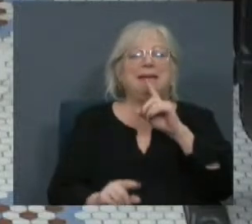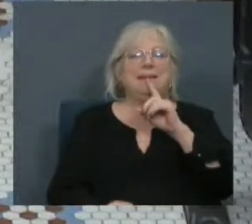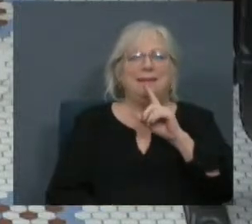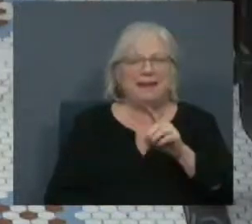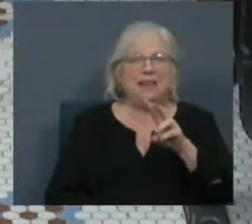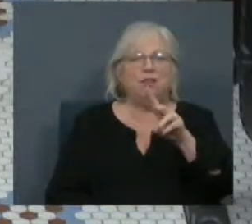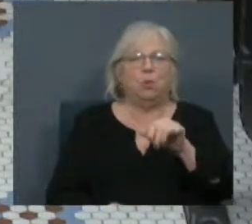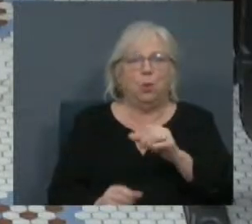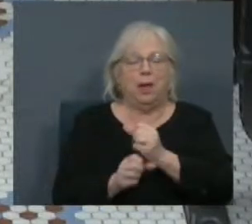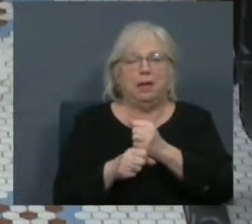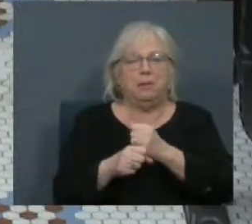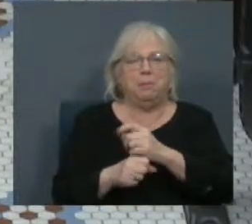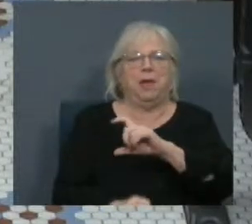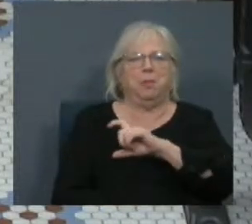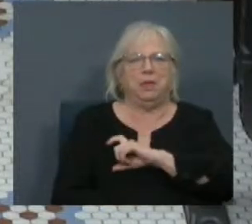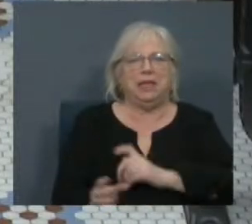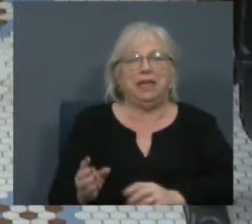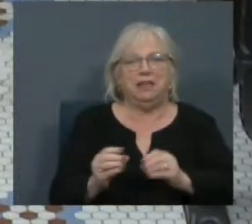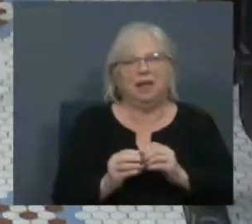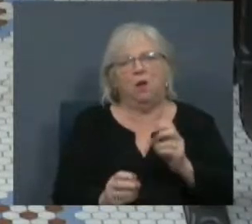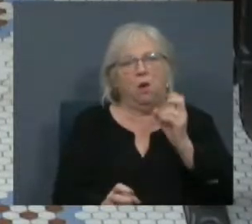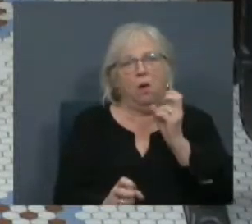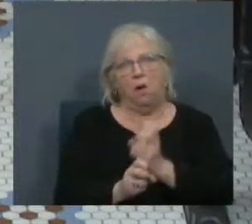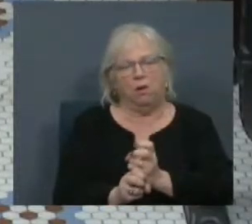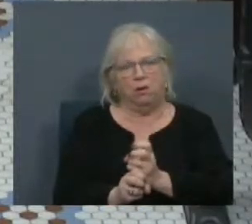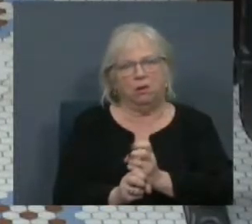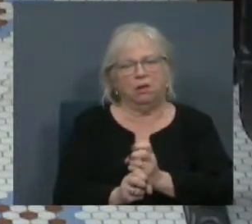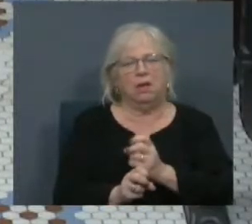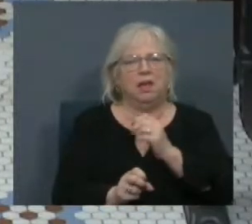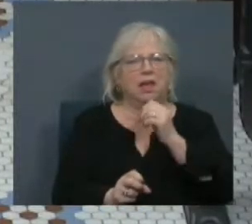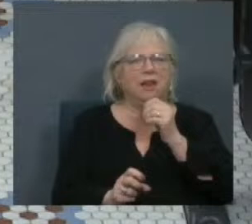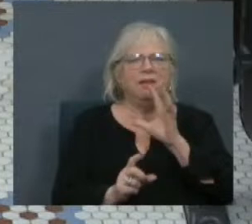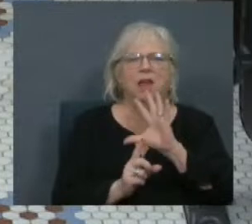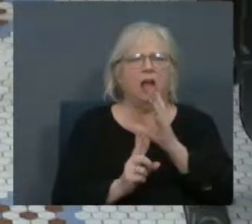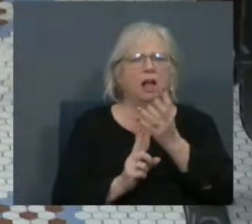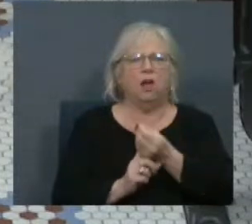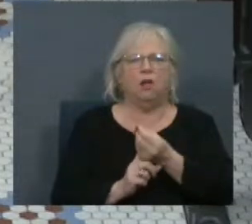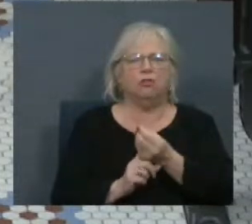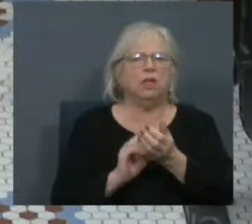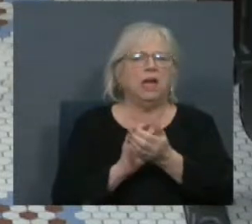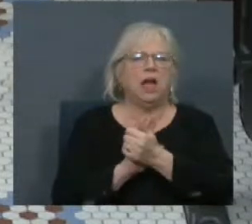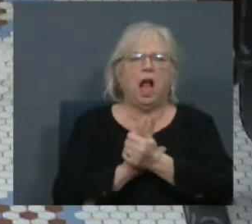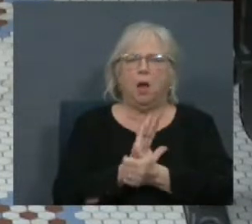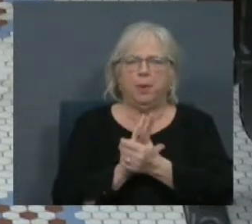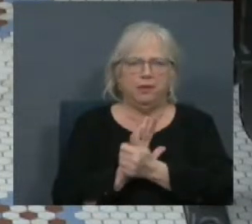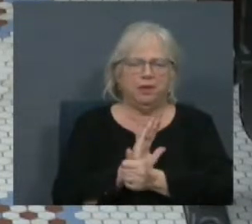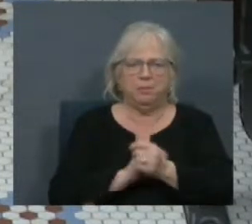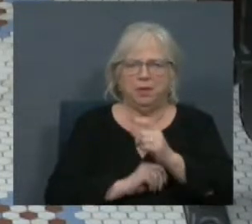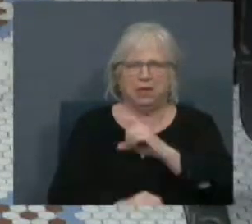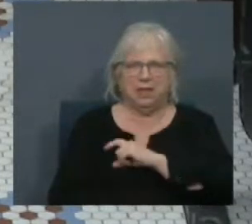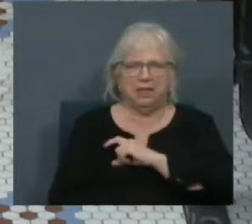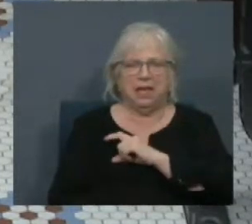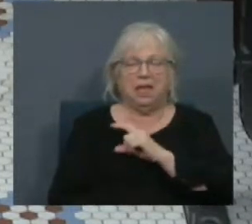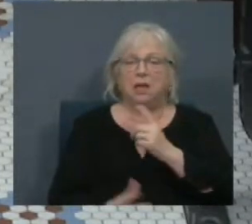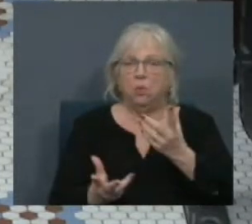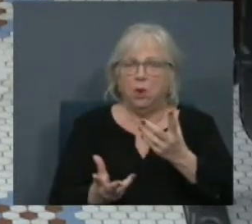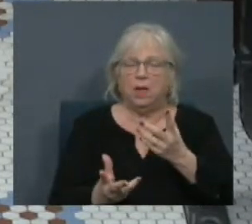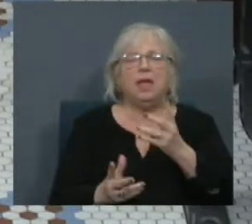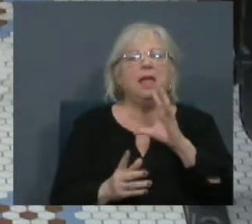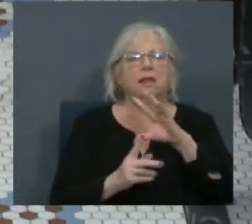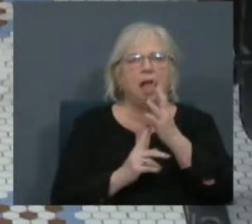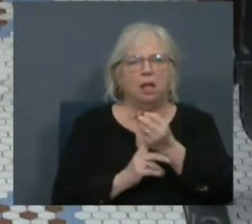policing harder. It is not culturally competent policing. It is culturally insensitive